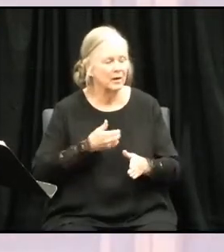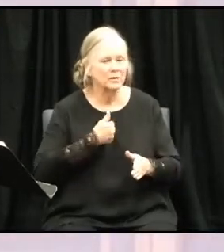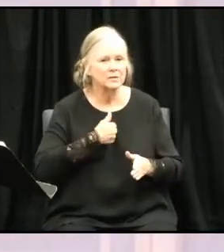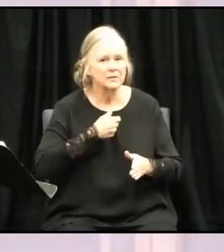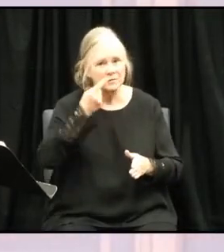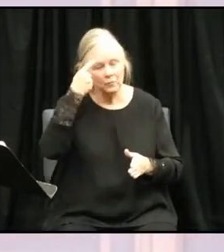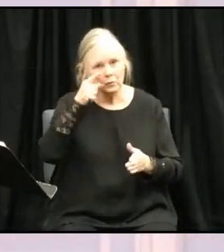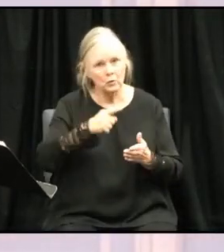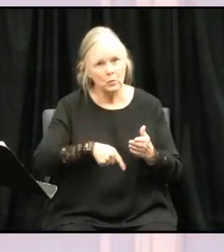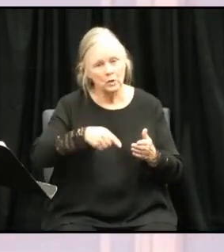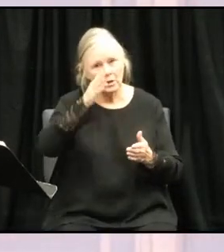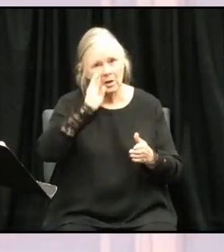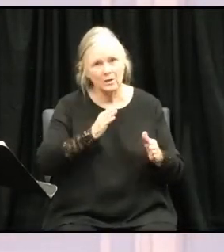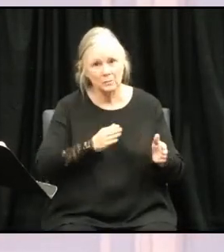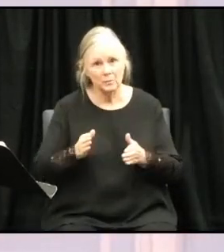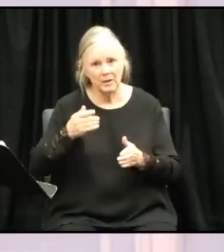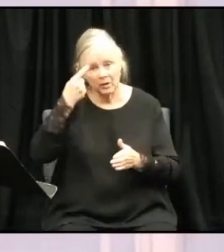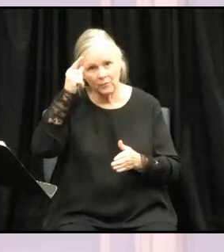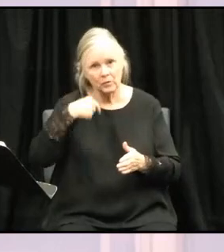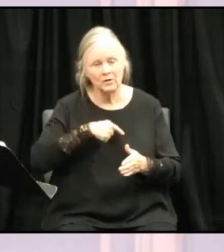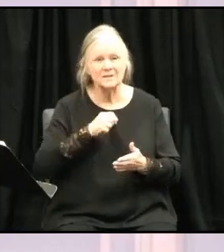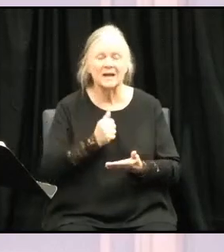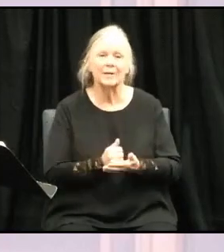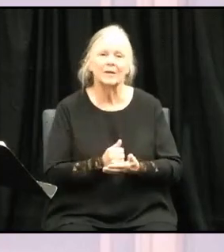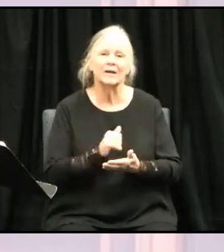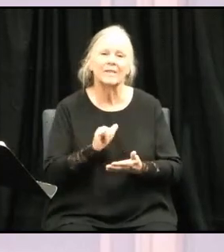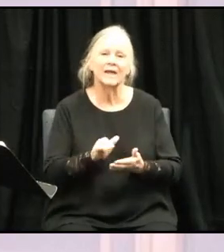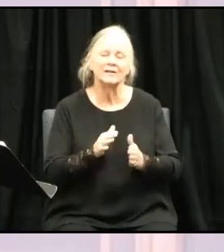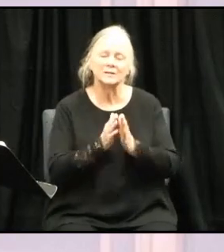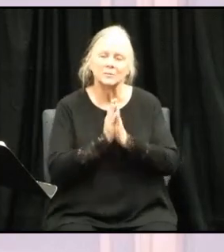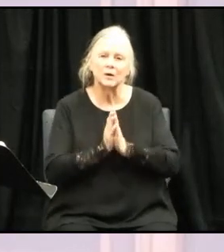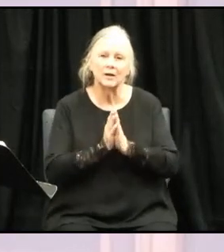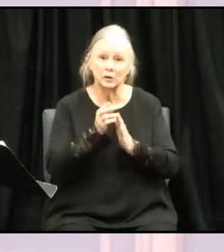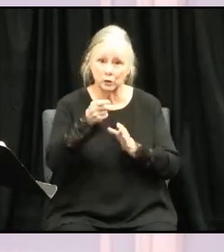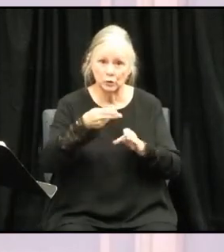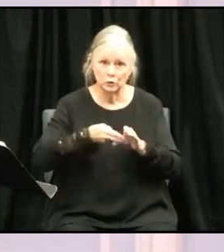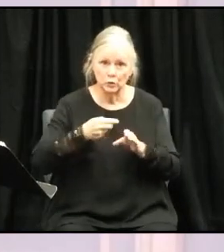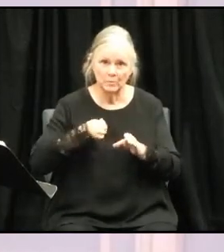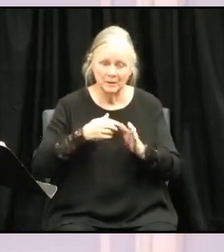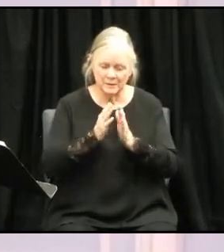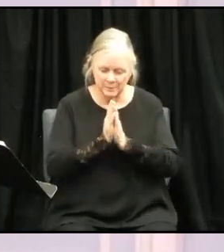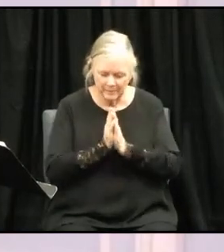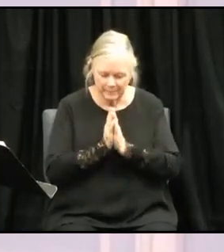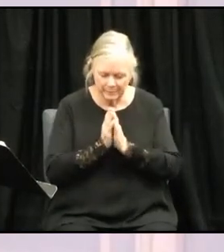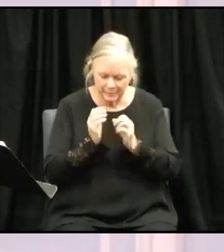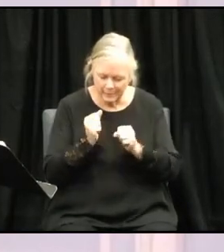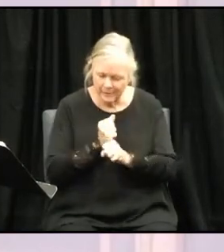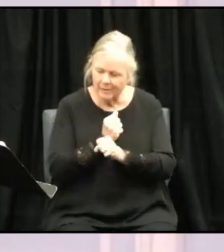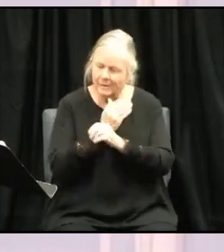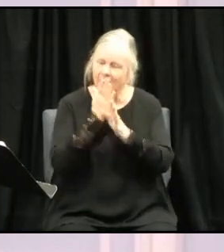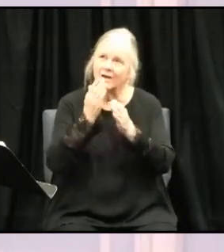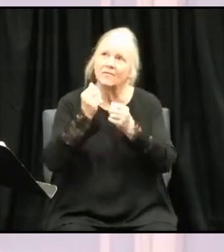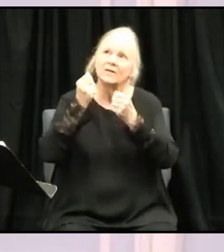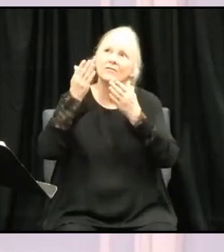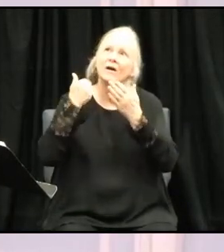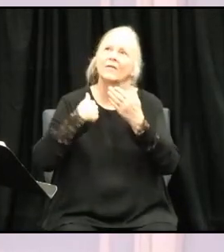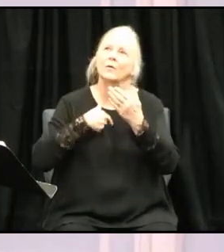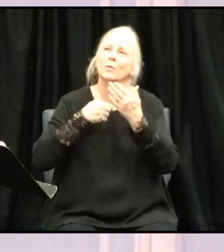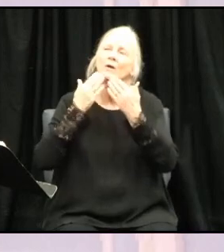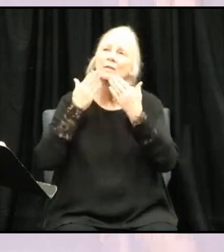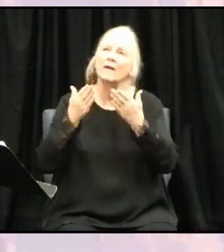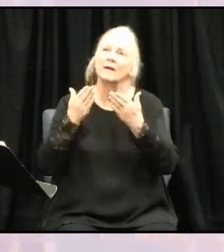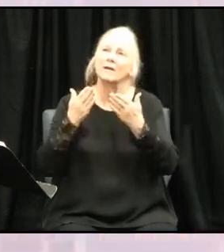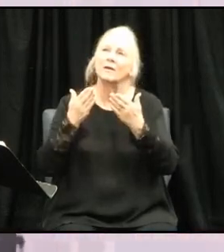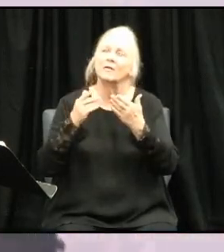us. Amen. And that is, of course, to pray. So join me as I lead us. Heavenly Father, we thank you in the Lord Jesus Christ